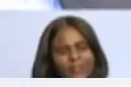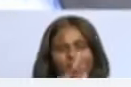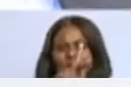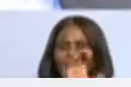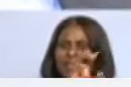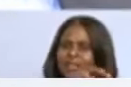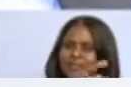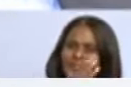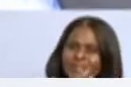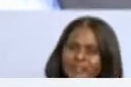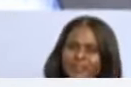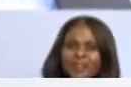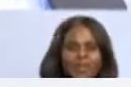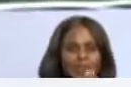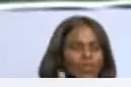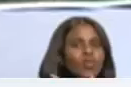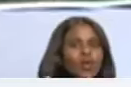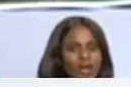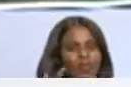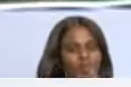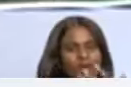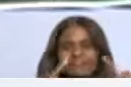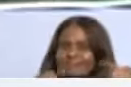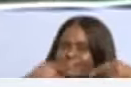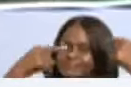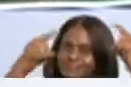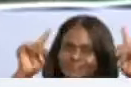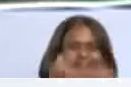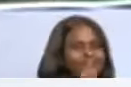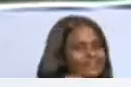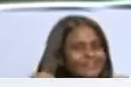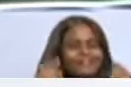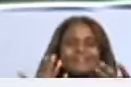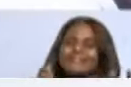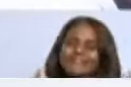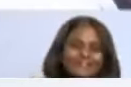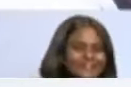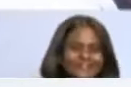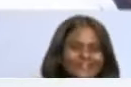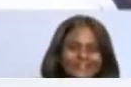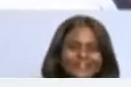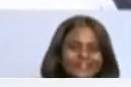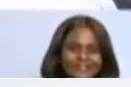Mines, have since been successfully resolved.